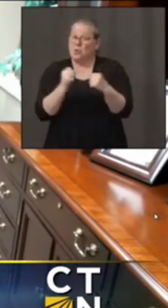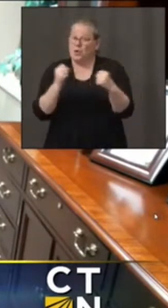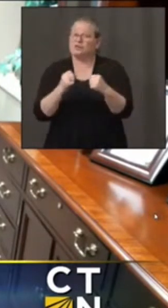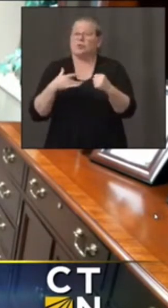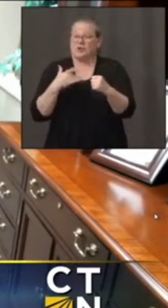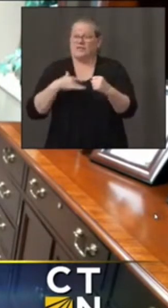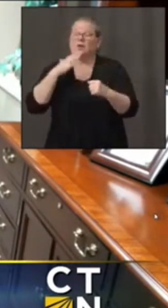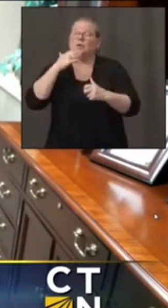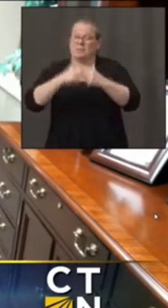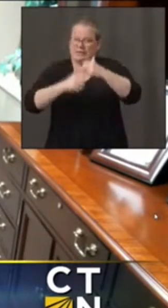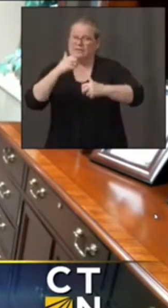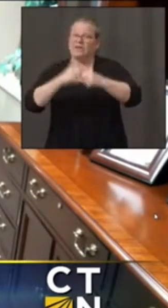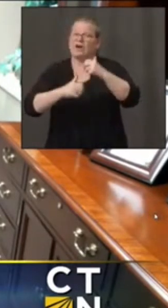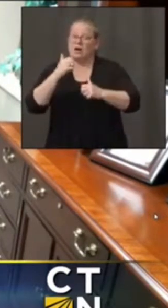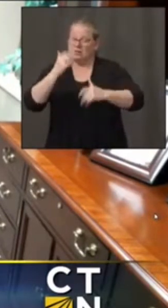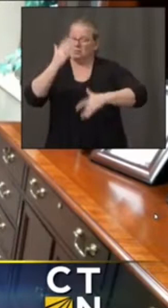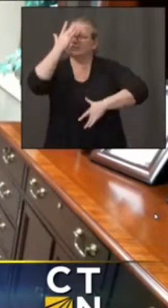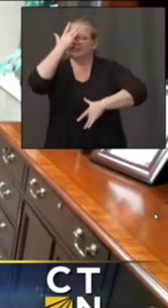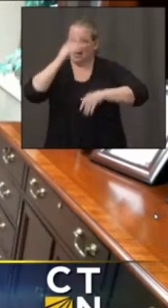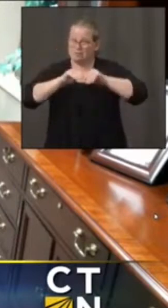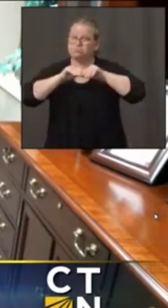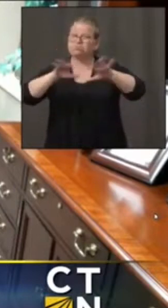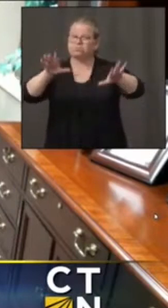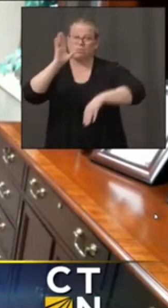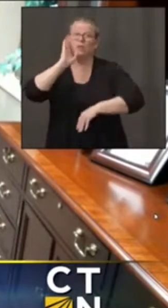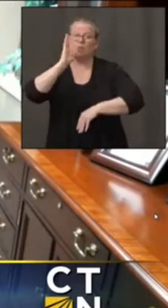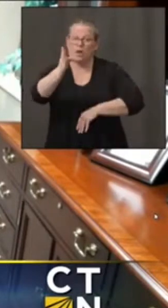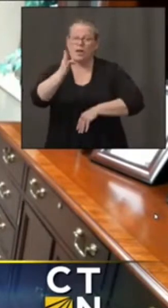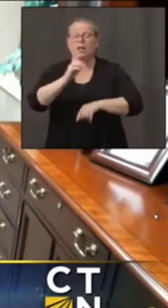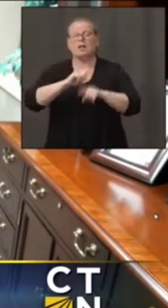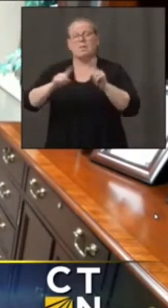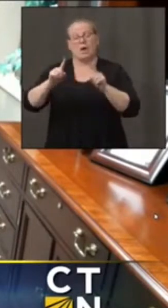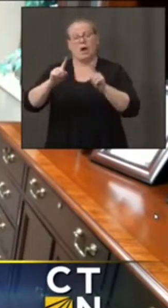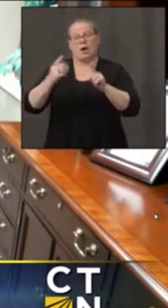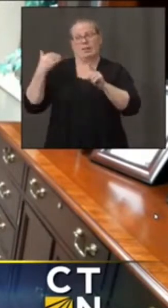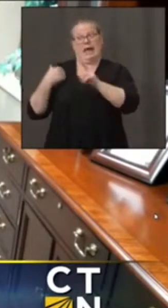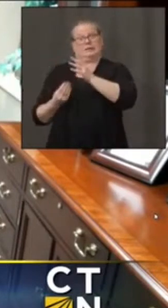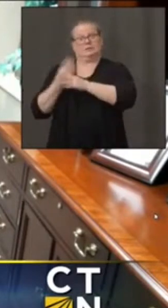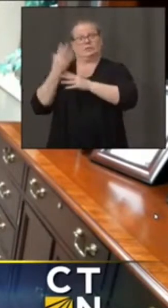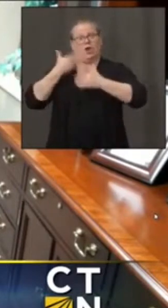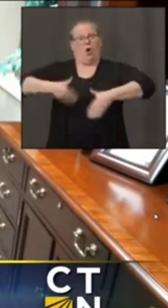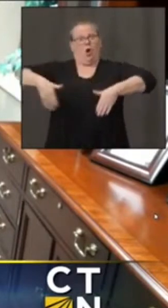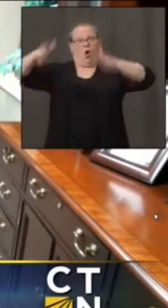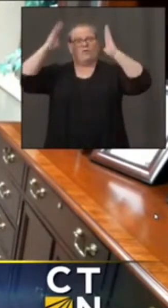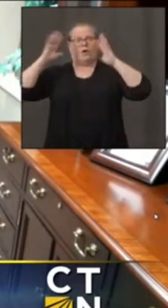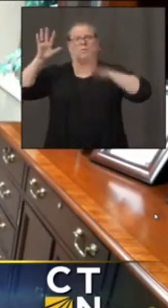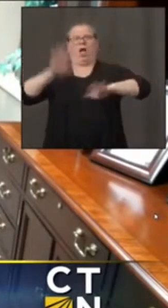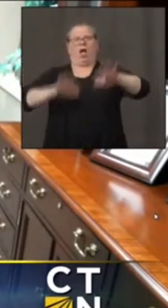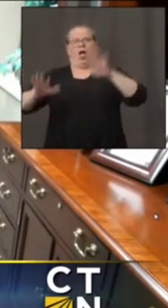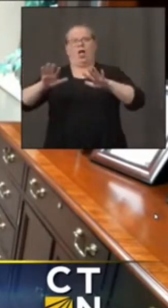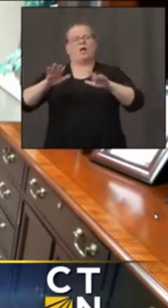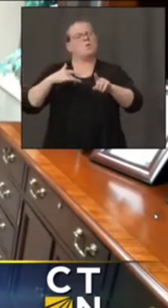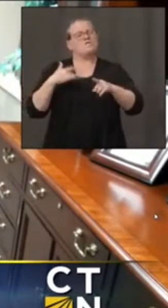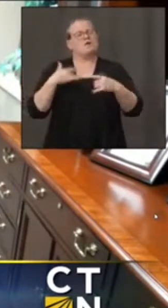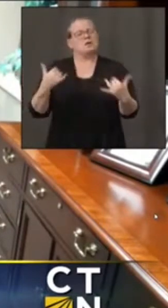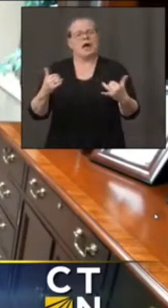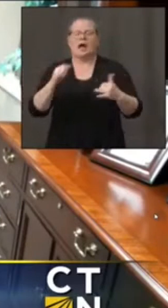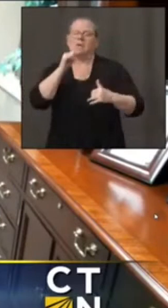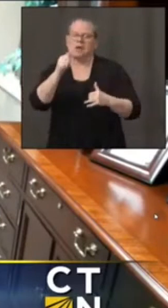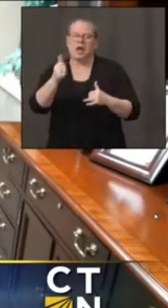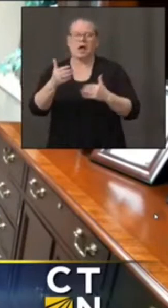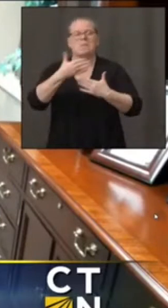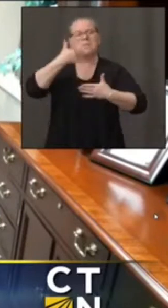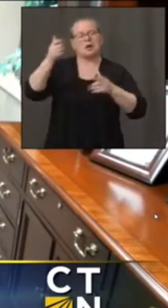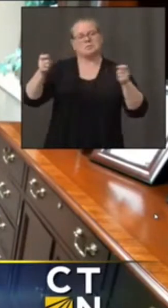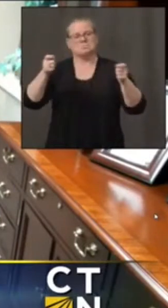this. And we are hopeful that our capacity is sufficient to meet the needs of our state in the